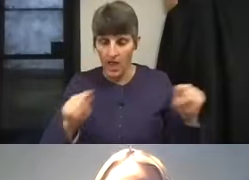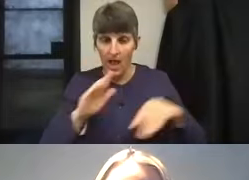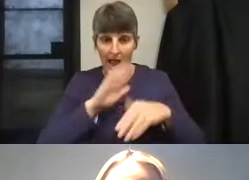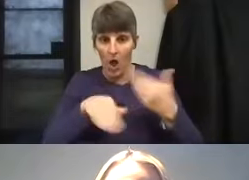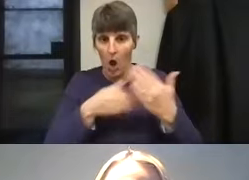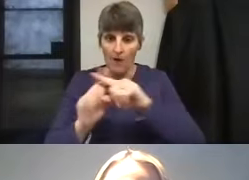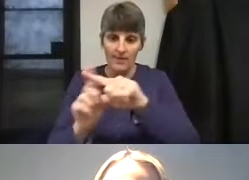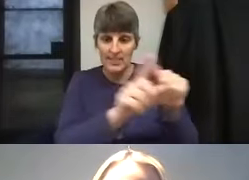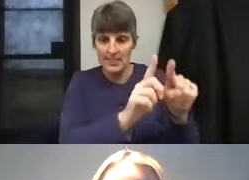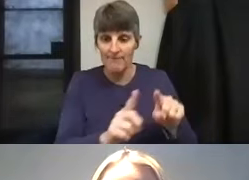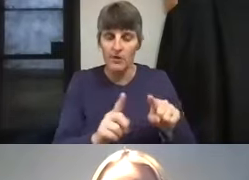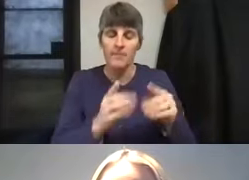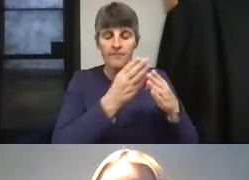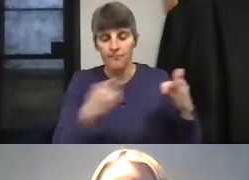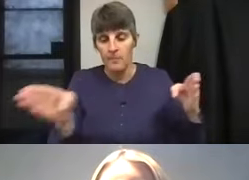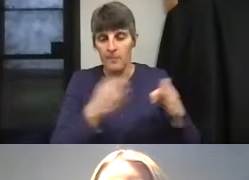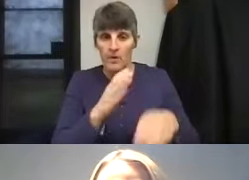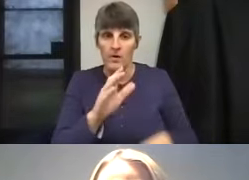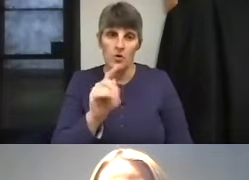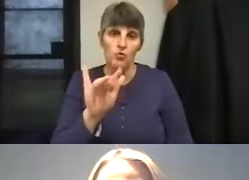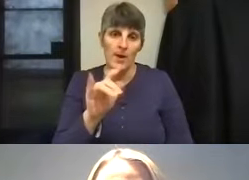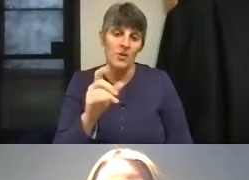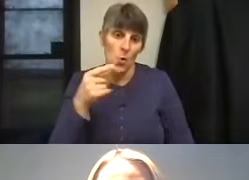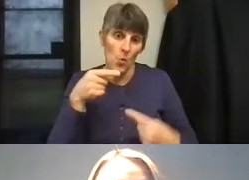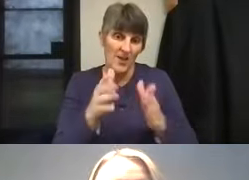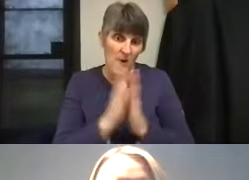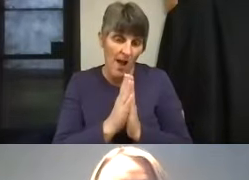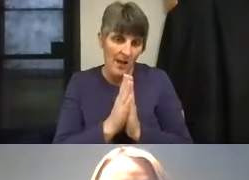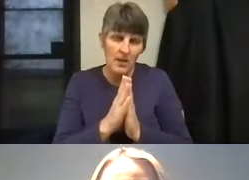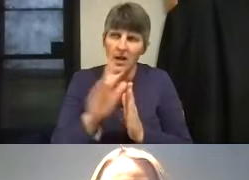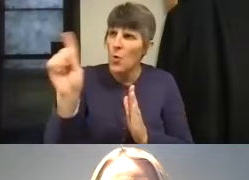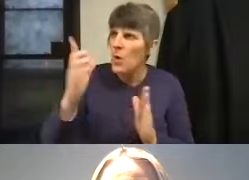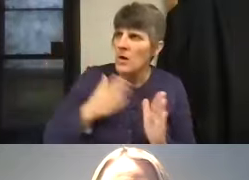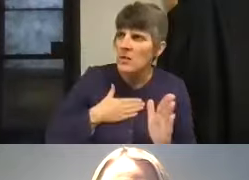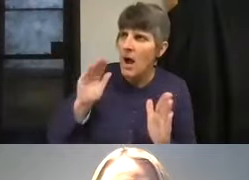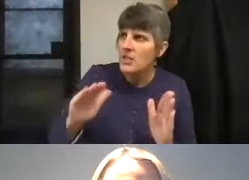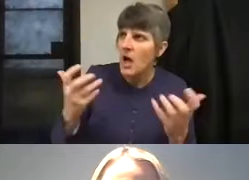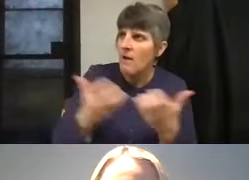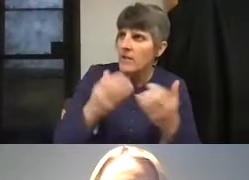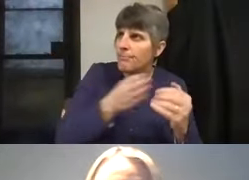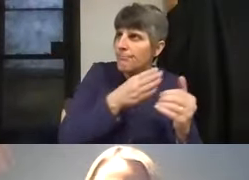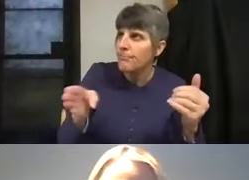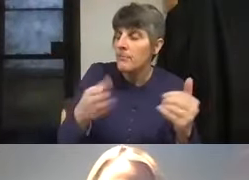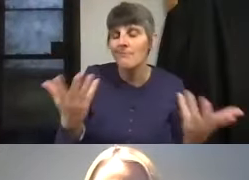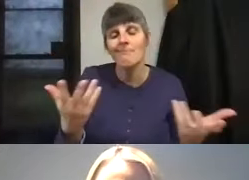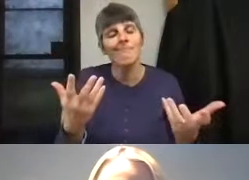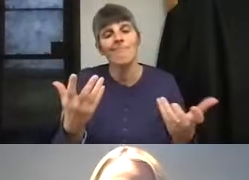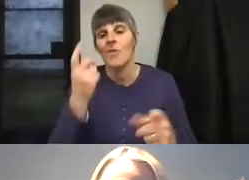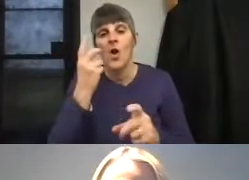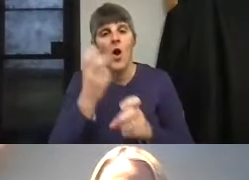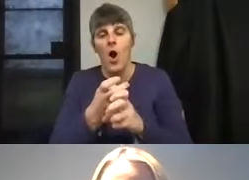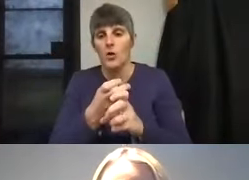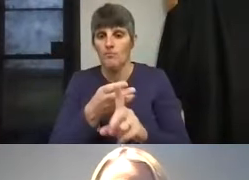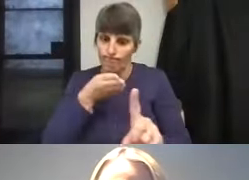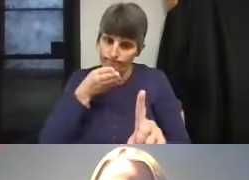these different traits of autism. And so when you ask, well, where is my child on the spectrum? It's really hard to take into